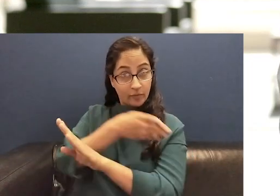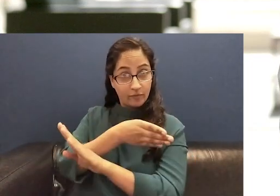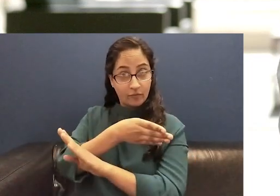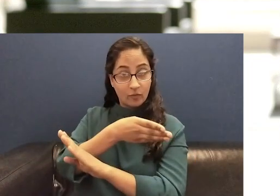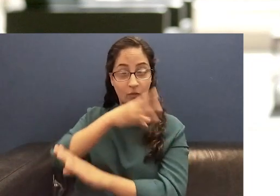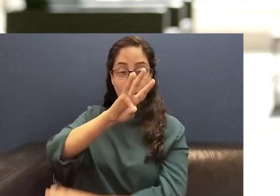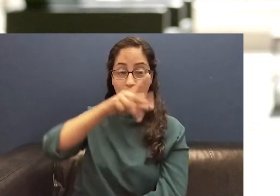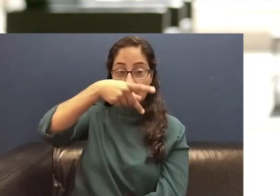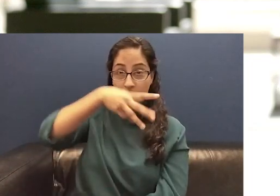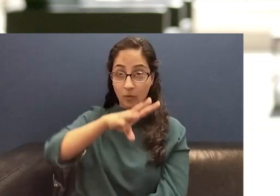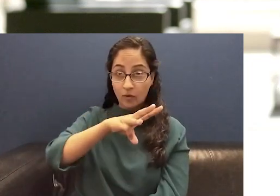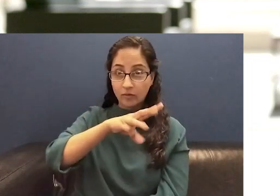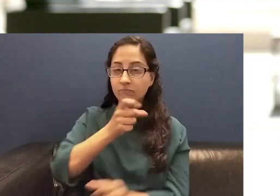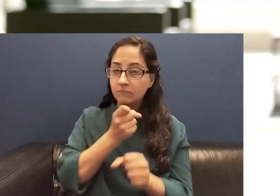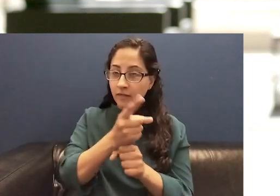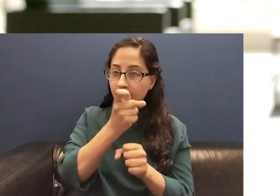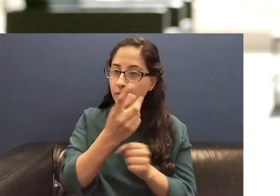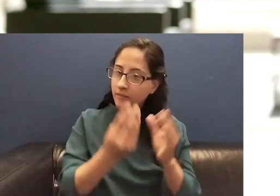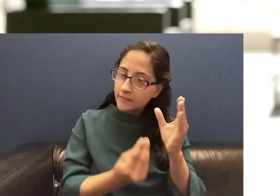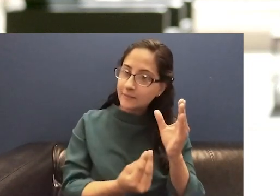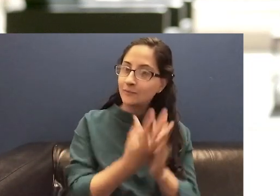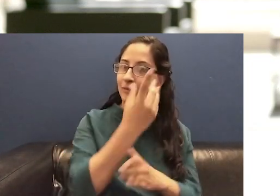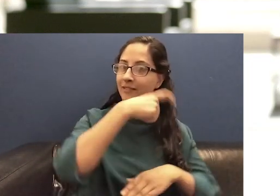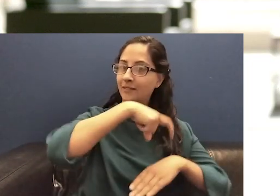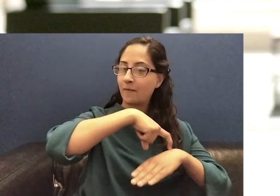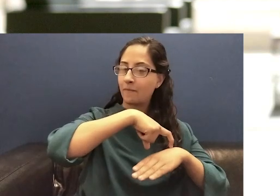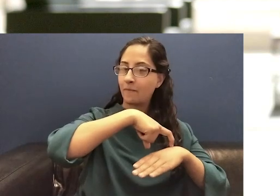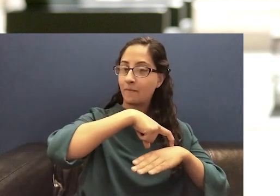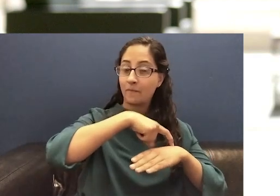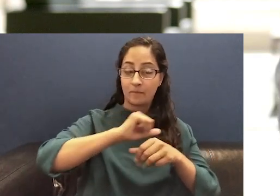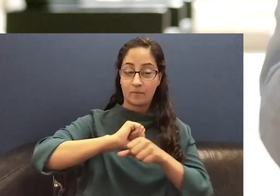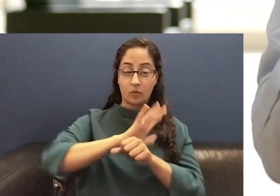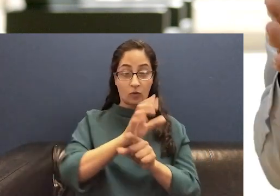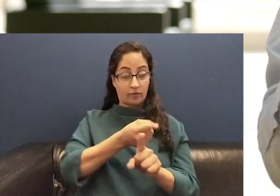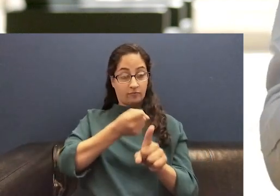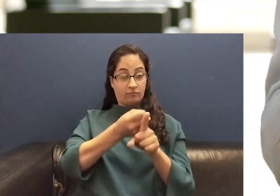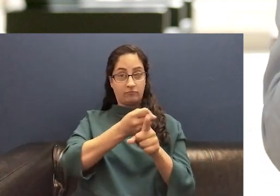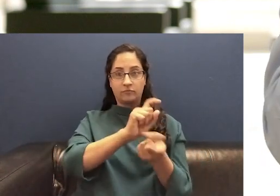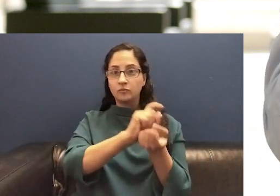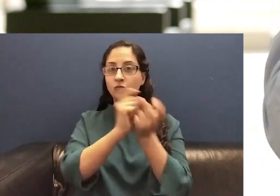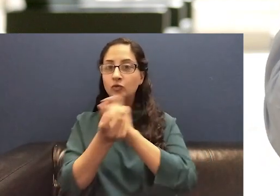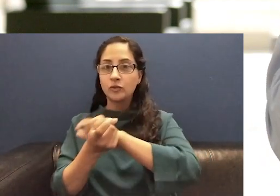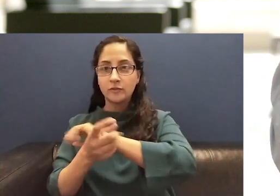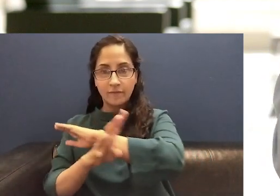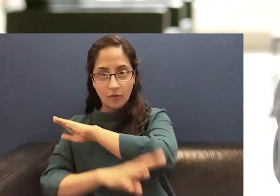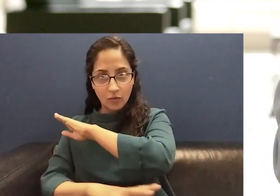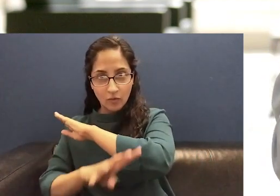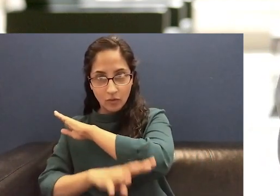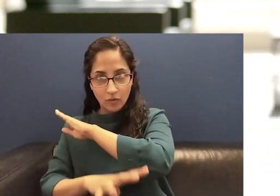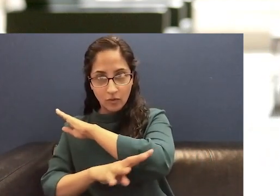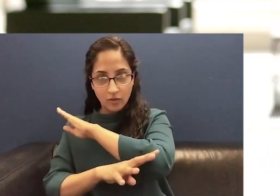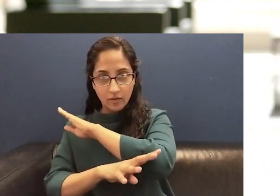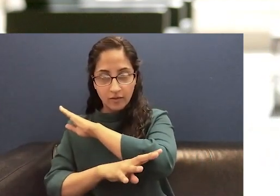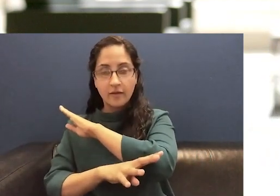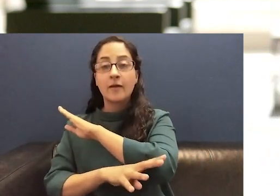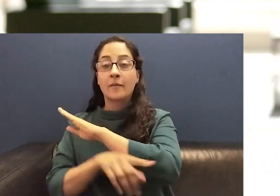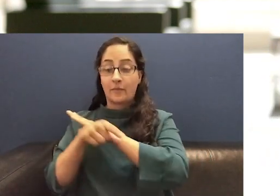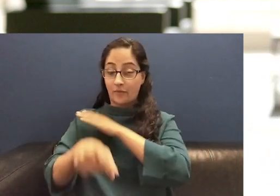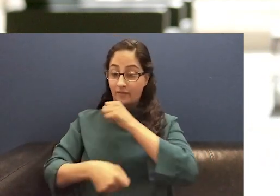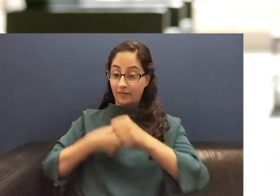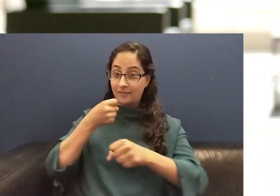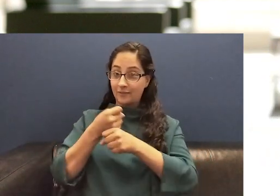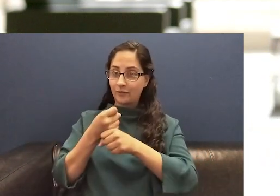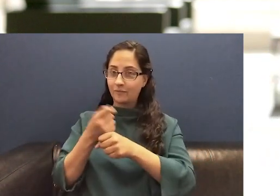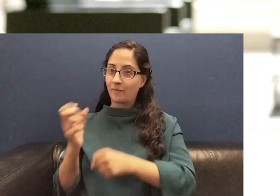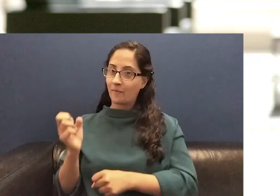has moved from its traditional springtime frame to the fall. Well, this year we're back to